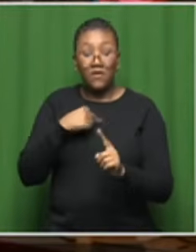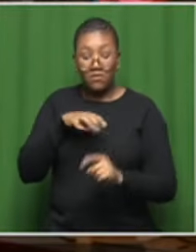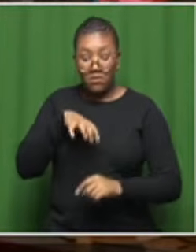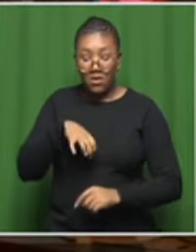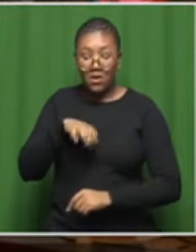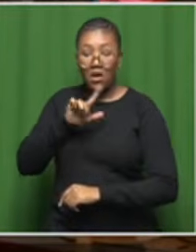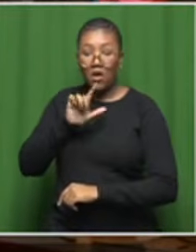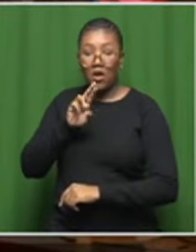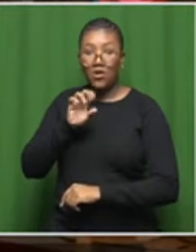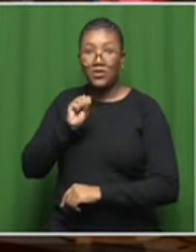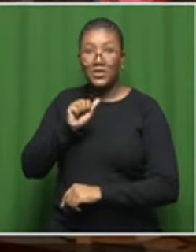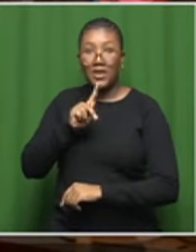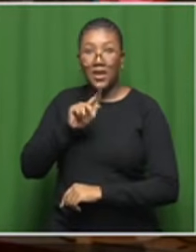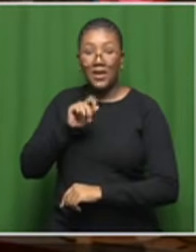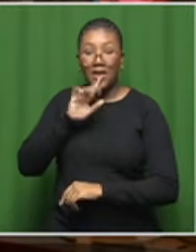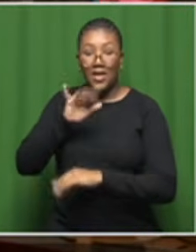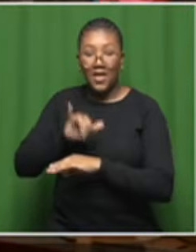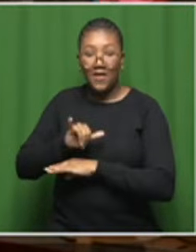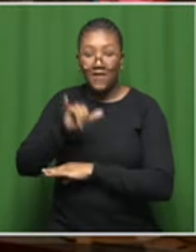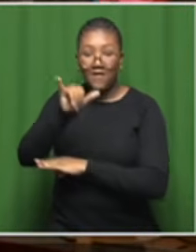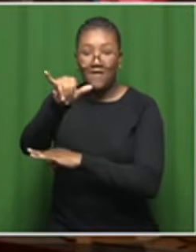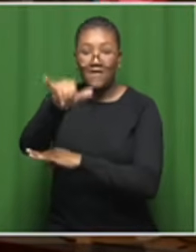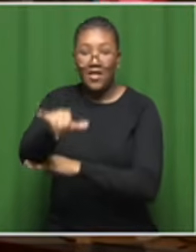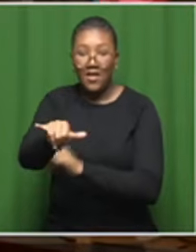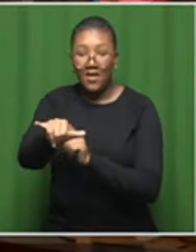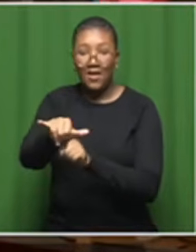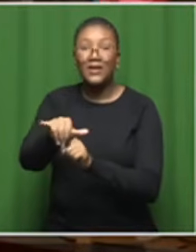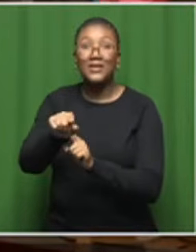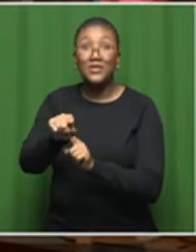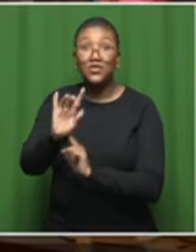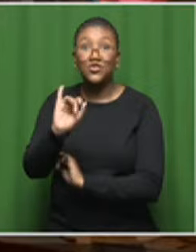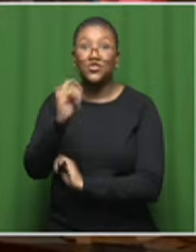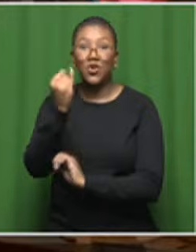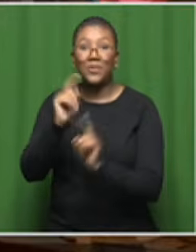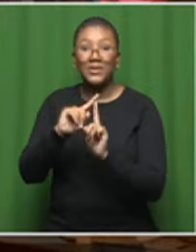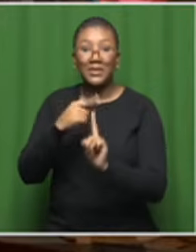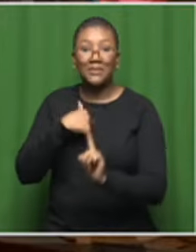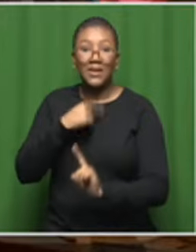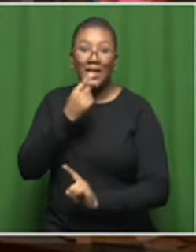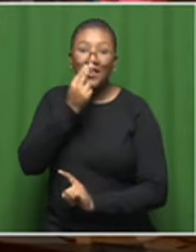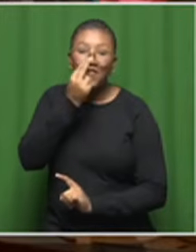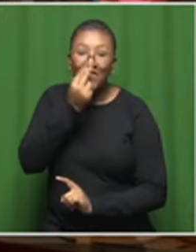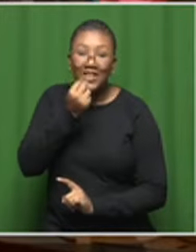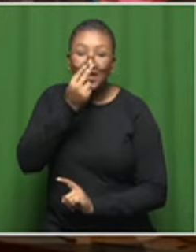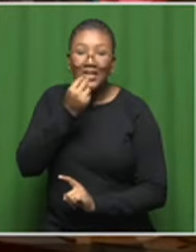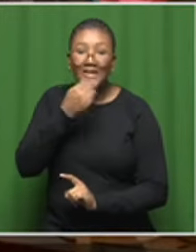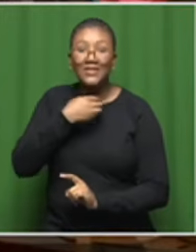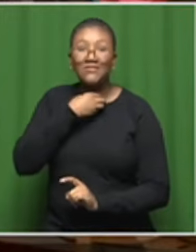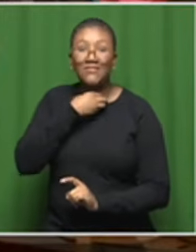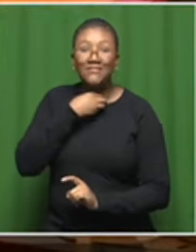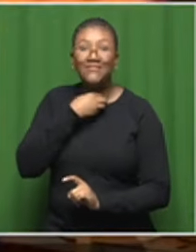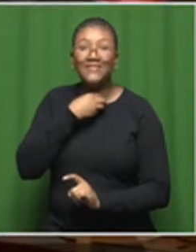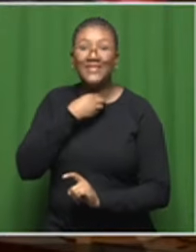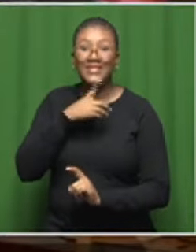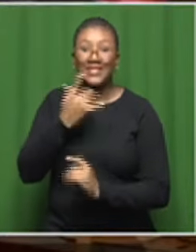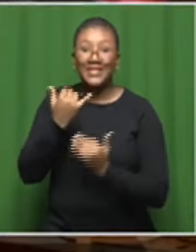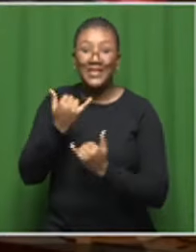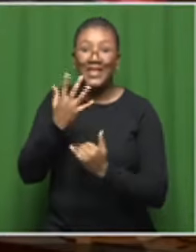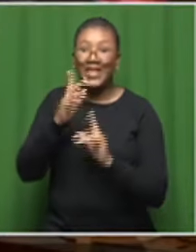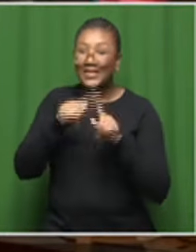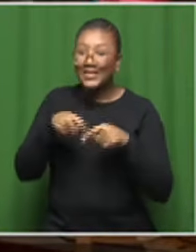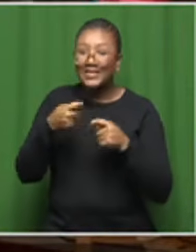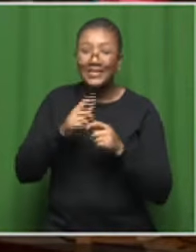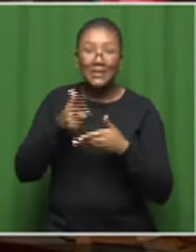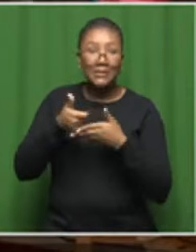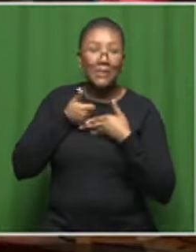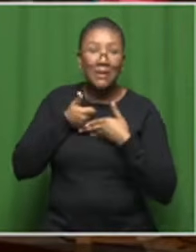to Johannesburg, I had caught a cold, which is kind of the same as now, but I caught a cold, but the ABSA team was on top